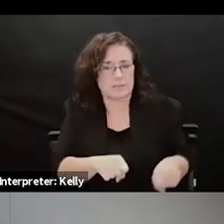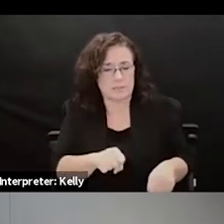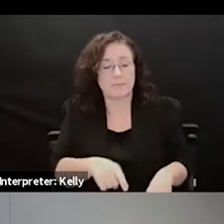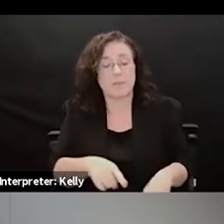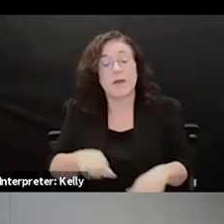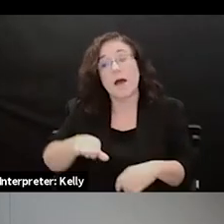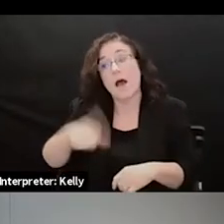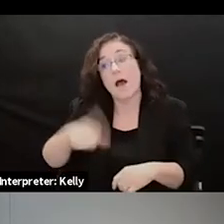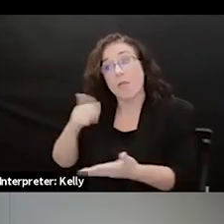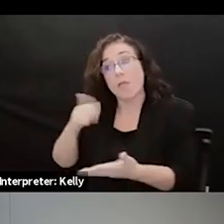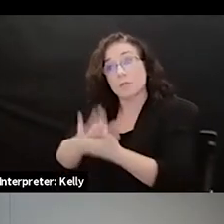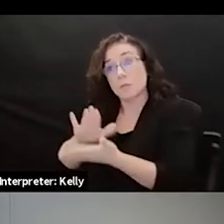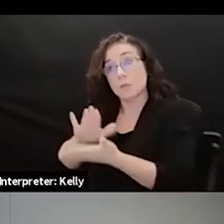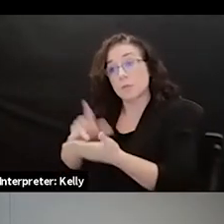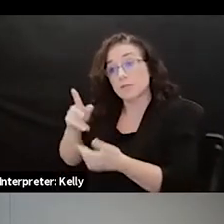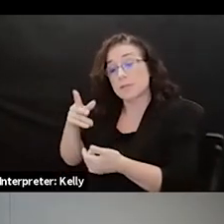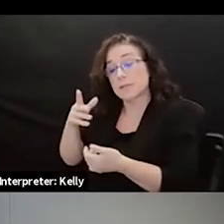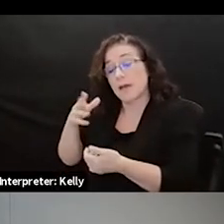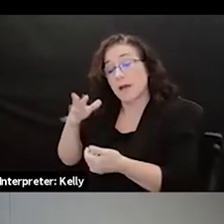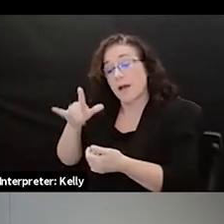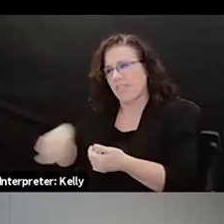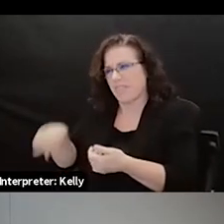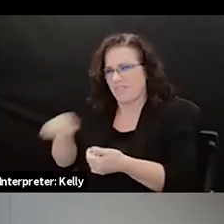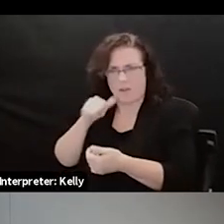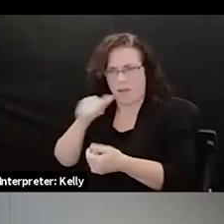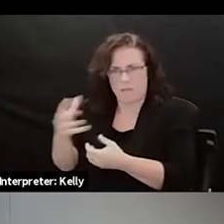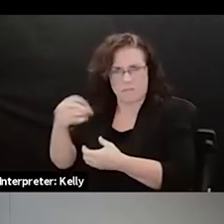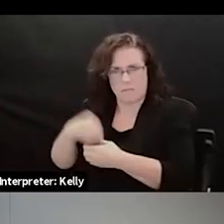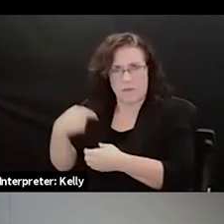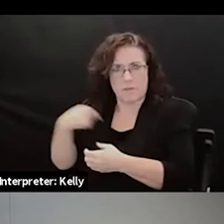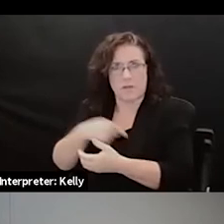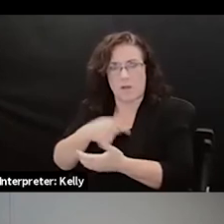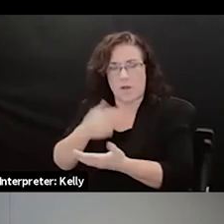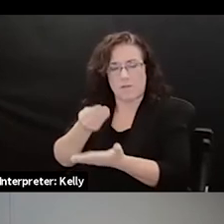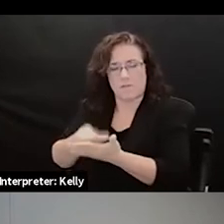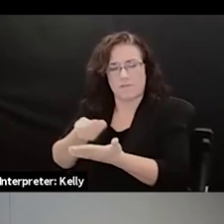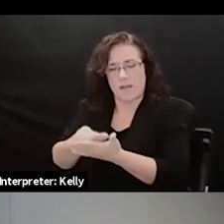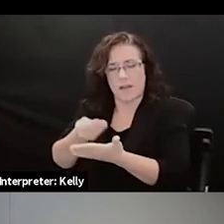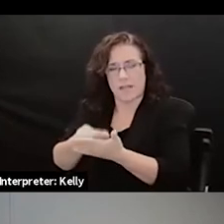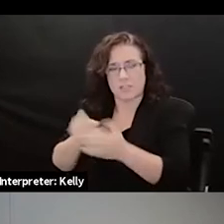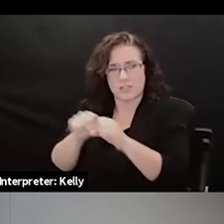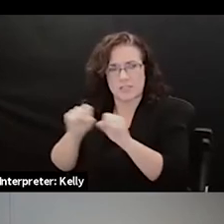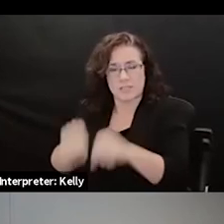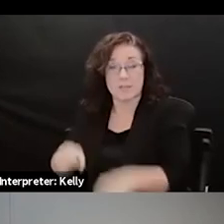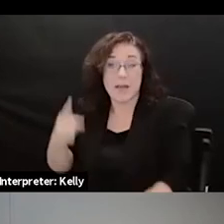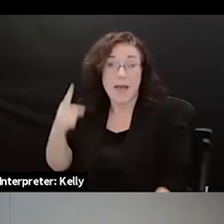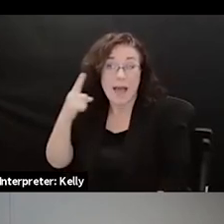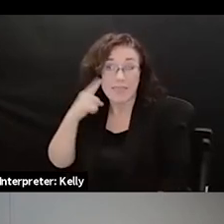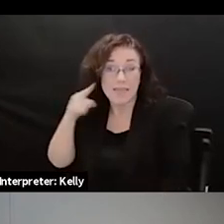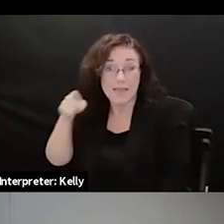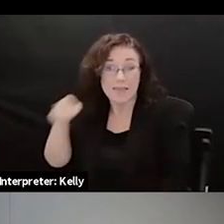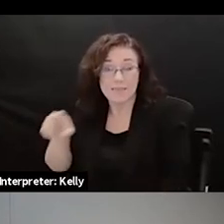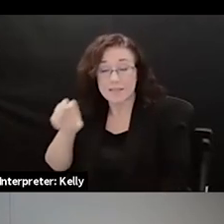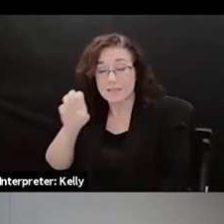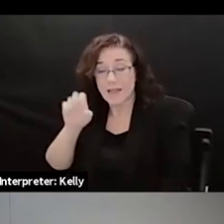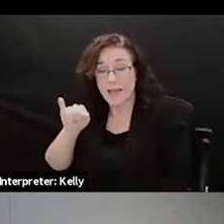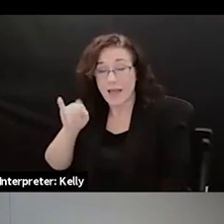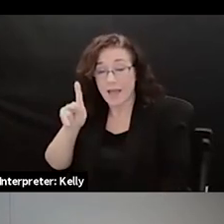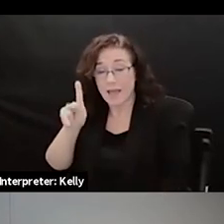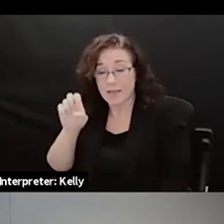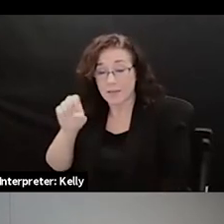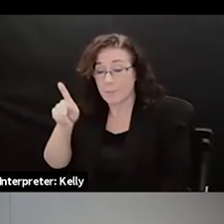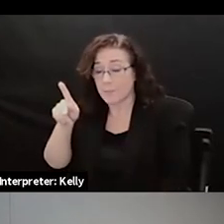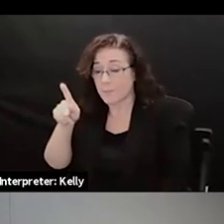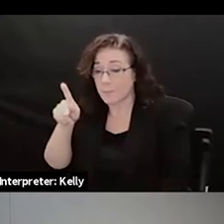audits and i believe that i barely does peabody's and adelante's also so um